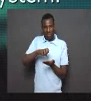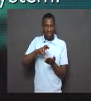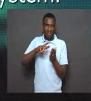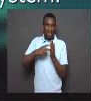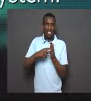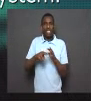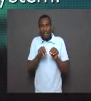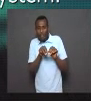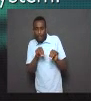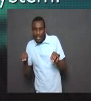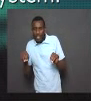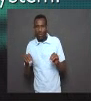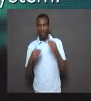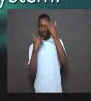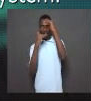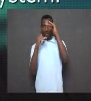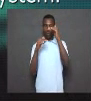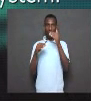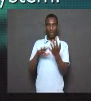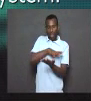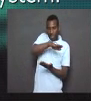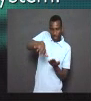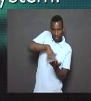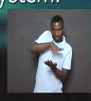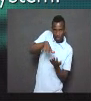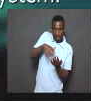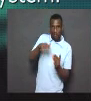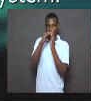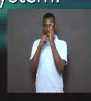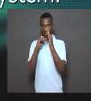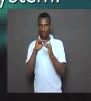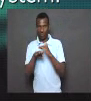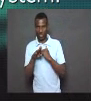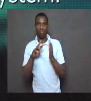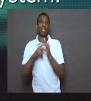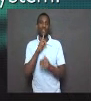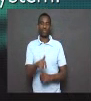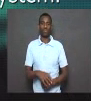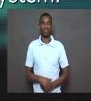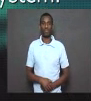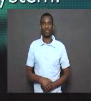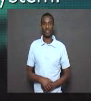Entropy is a measure of the amount of disorder in a system.